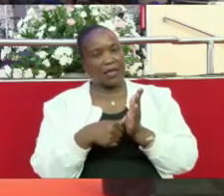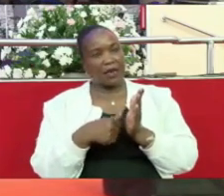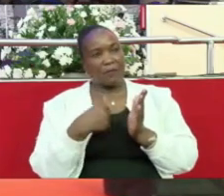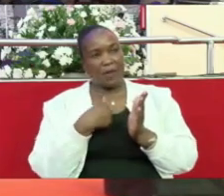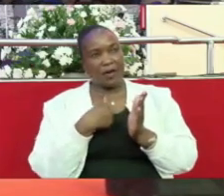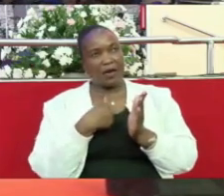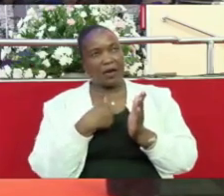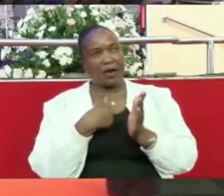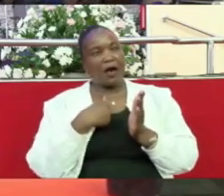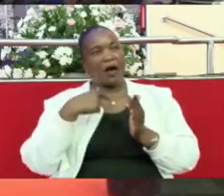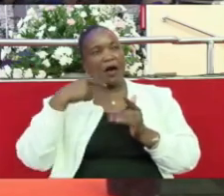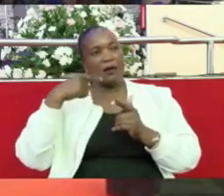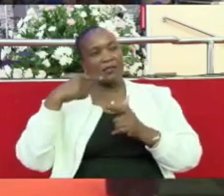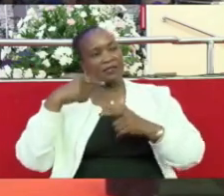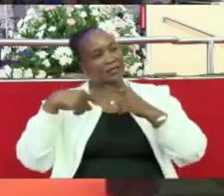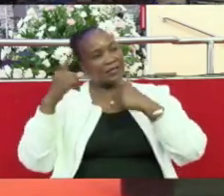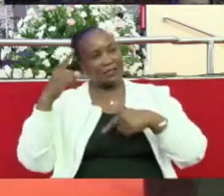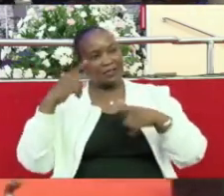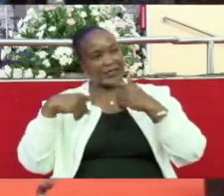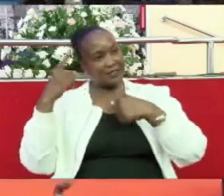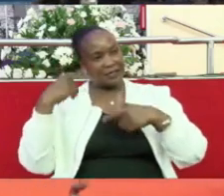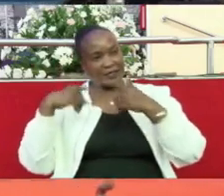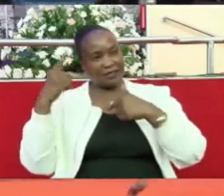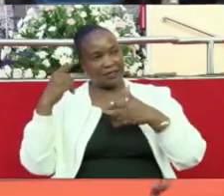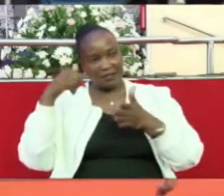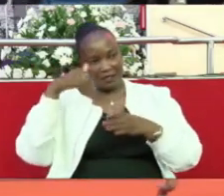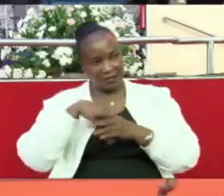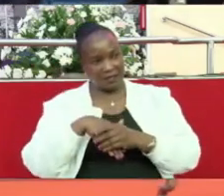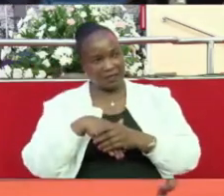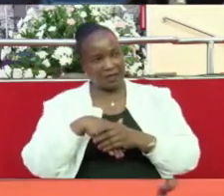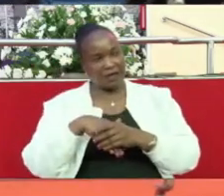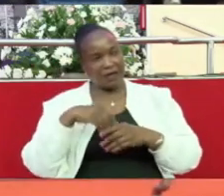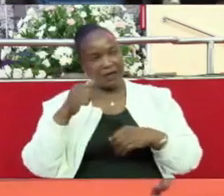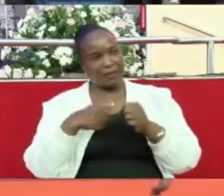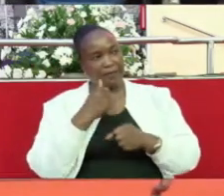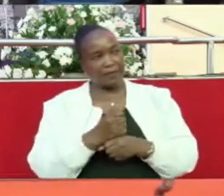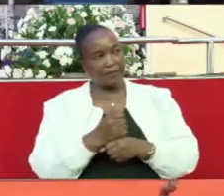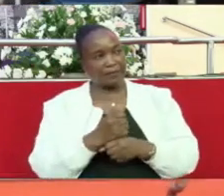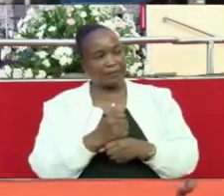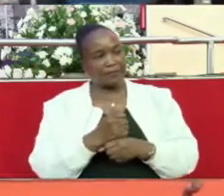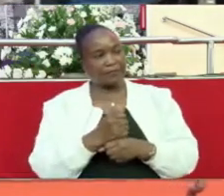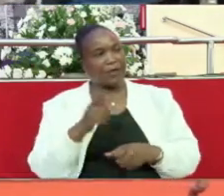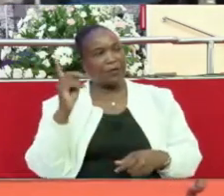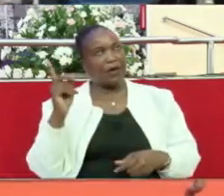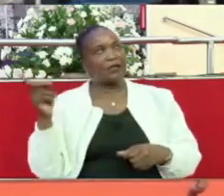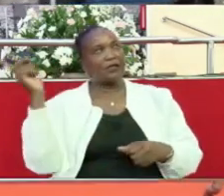and there was a lot of pressure. And one day, when I was still seated in my